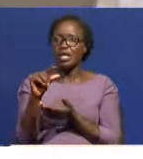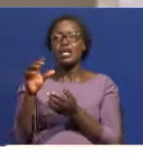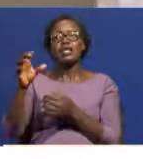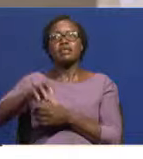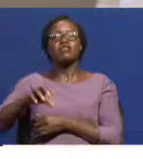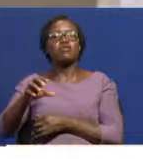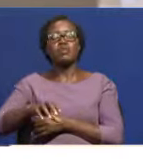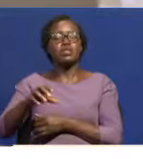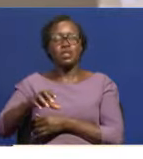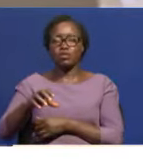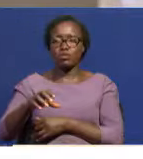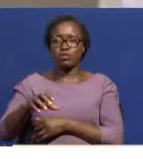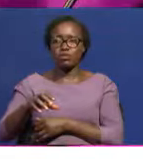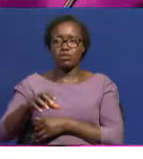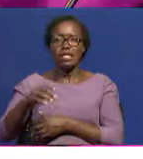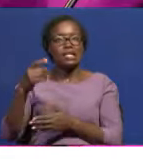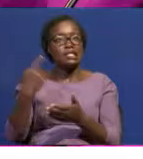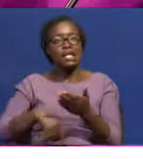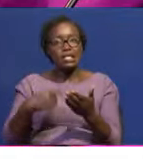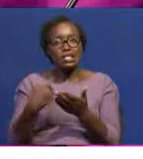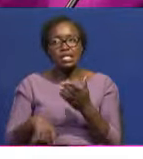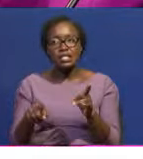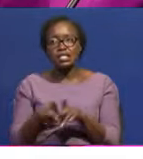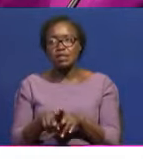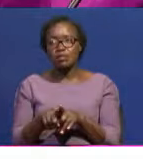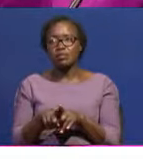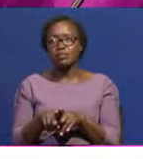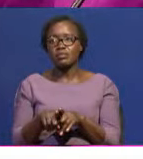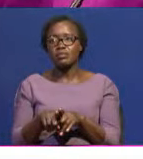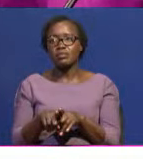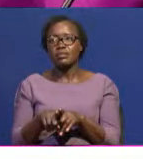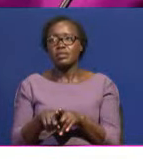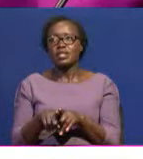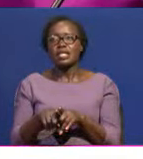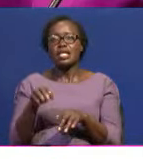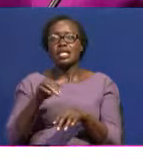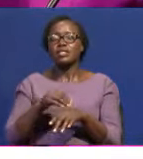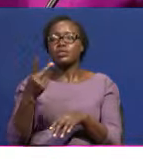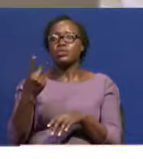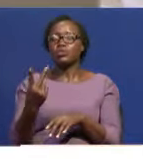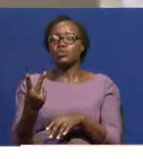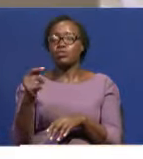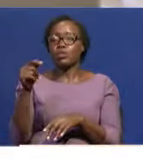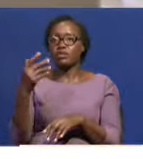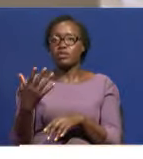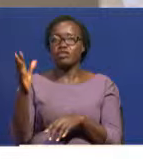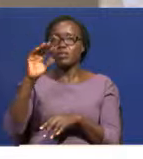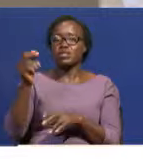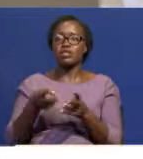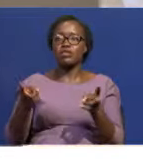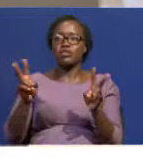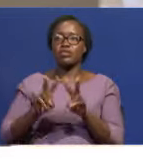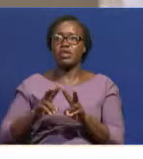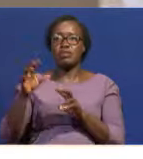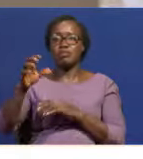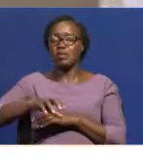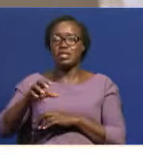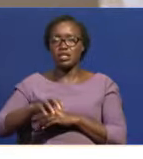was to attract tax at 2.5% of value, and these